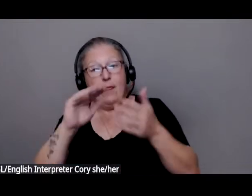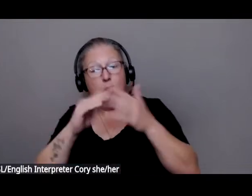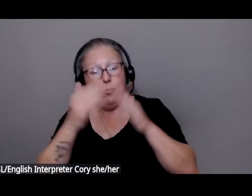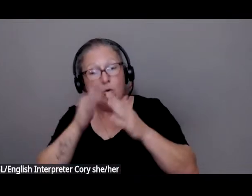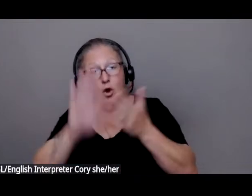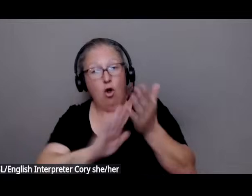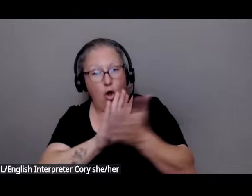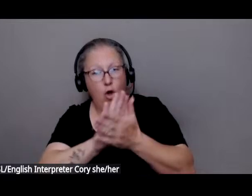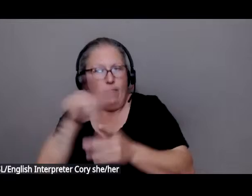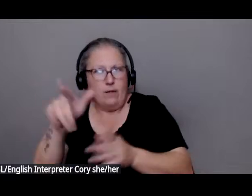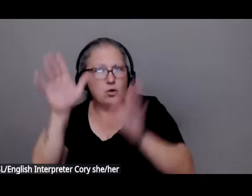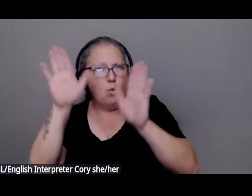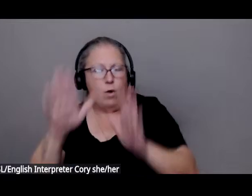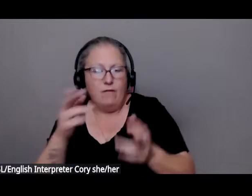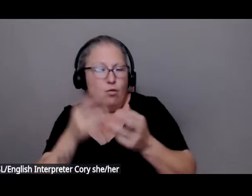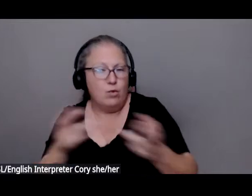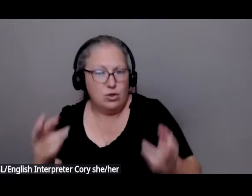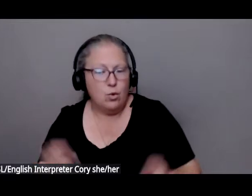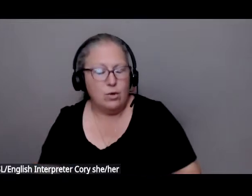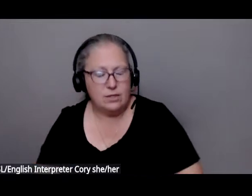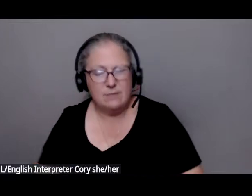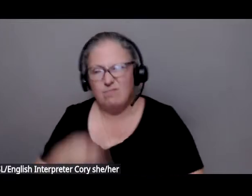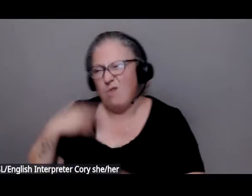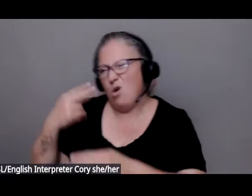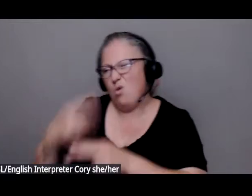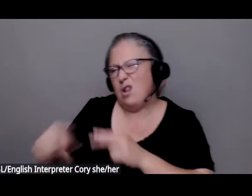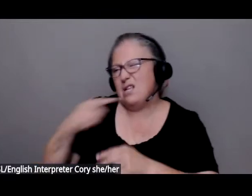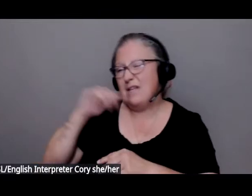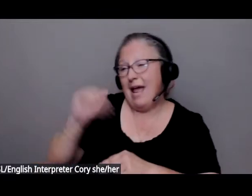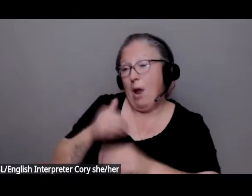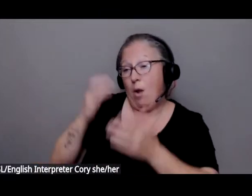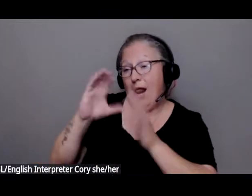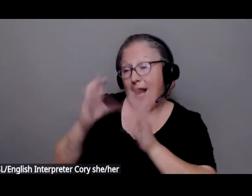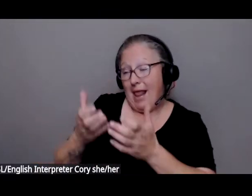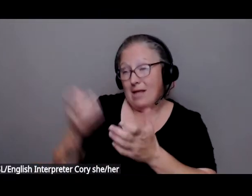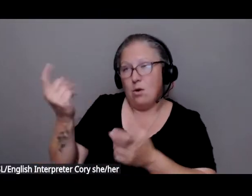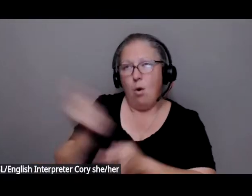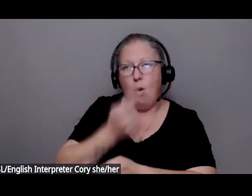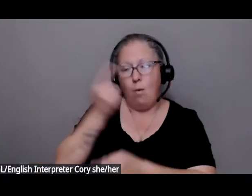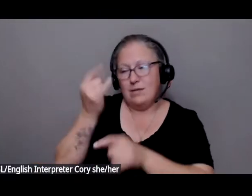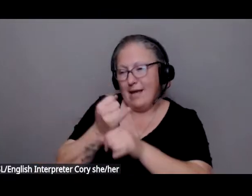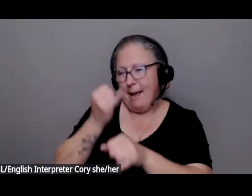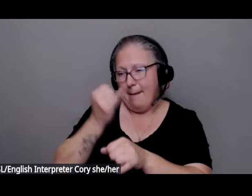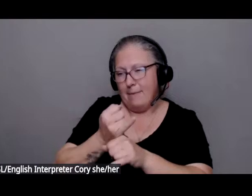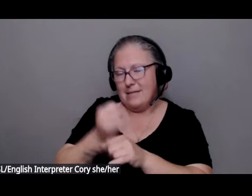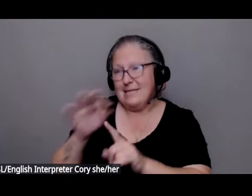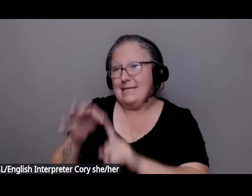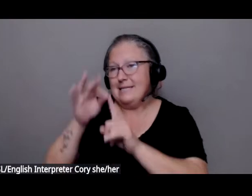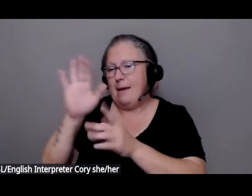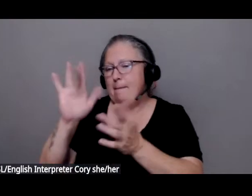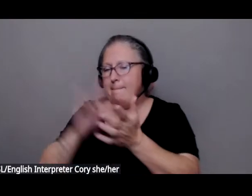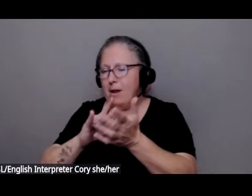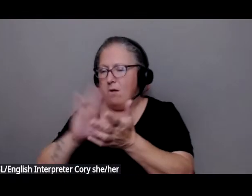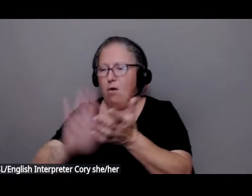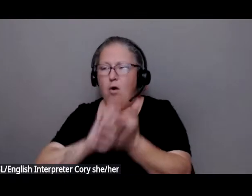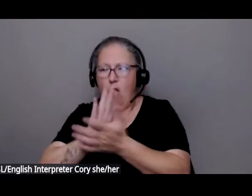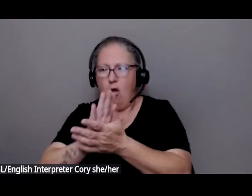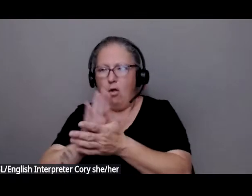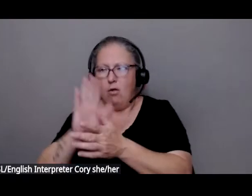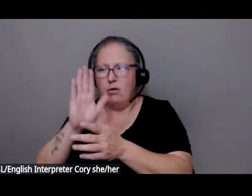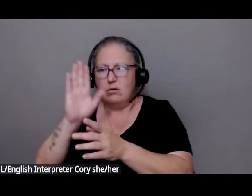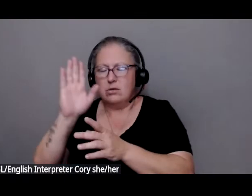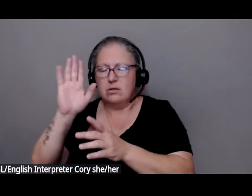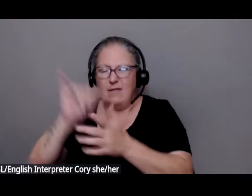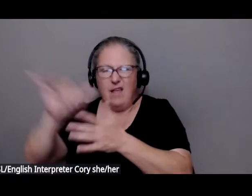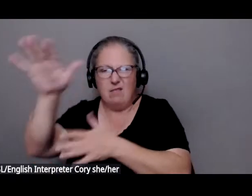wonderful resource. Yeah, I'll just quickly say that our classes are always on campus with the exception of middle college, which is all up there. Yeah, But